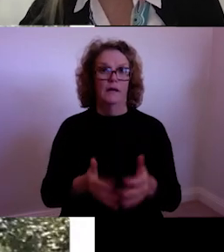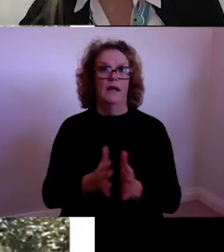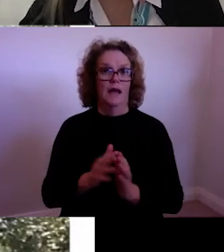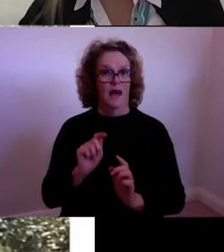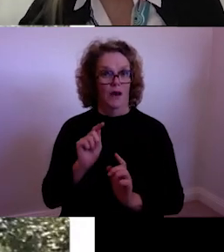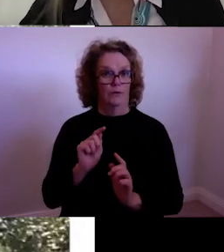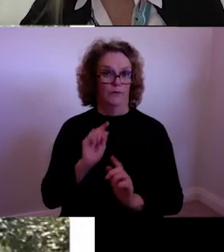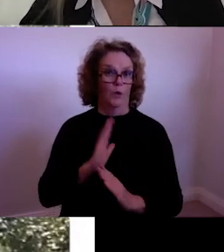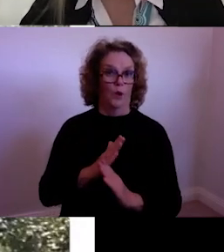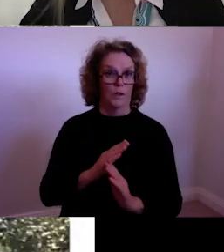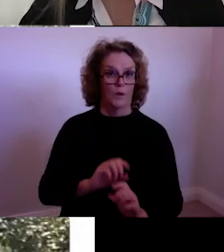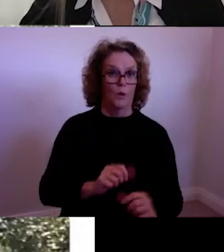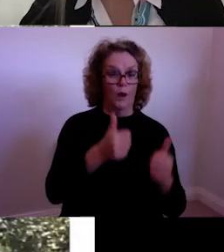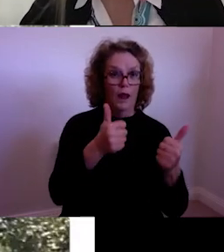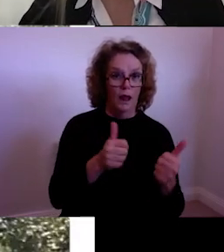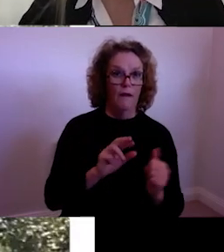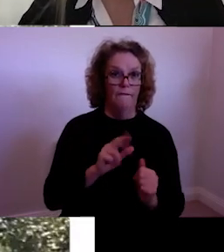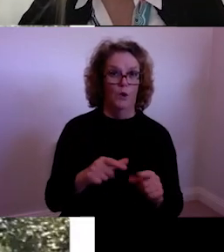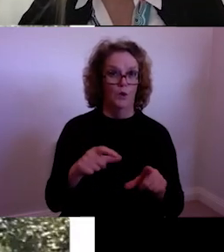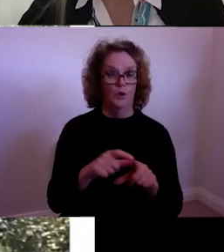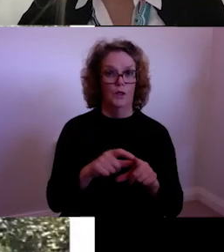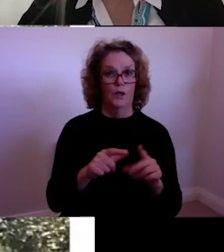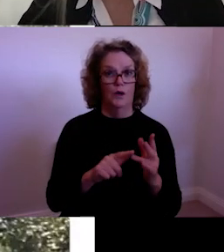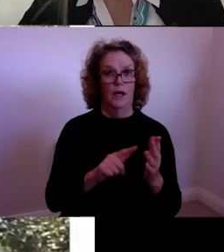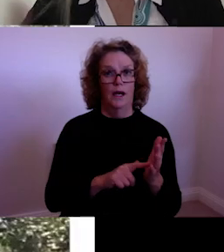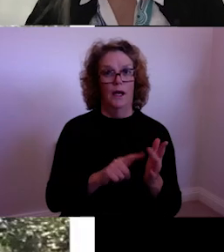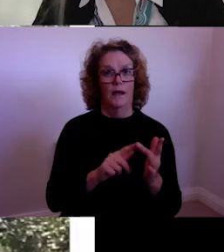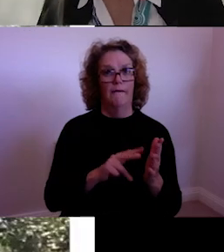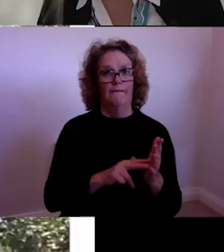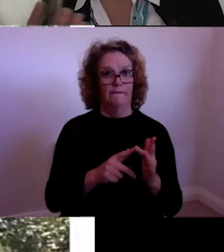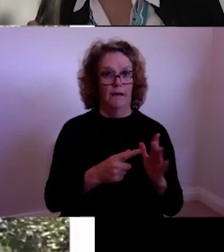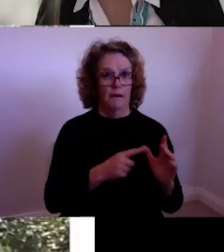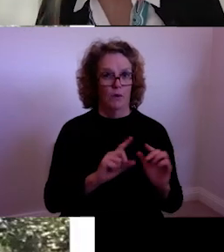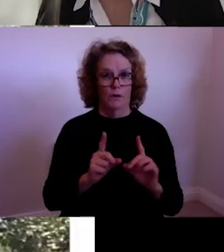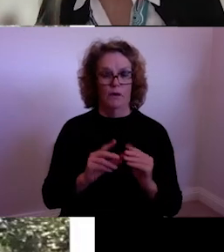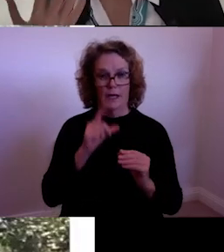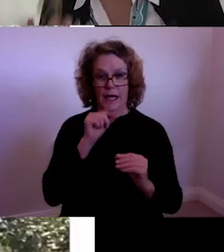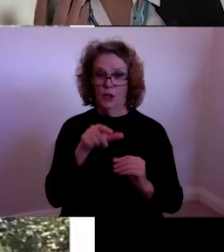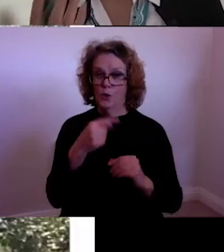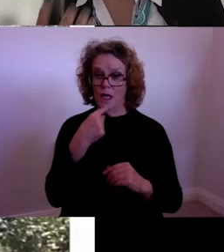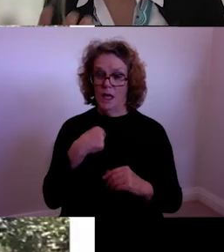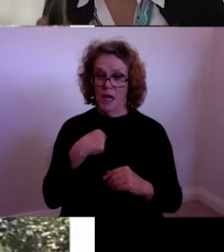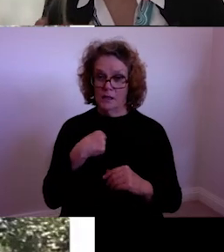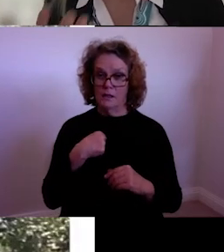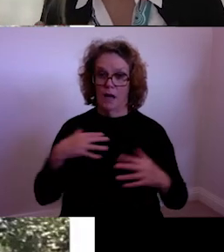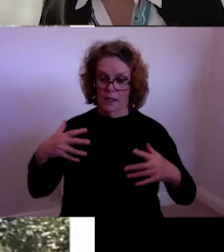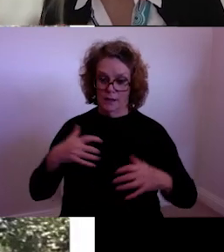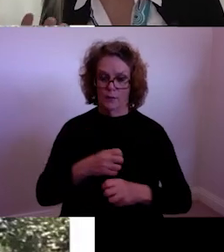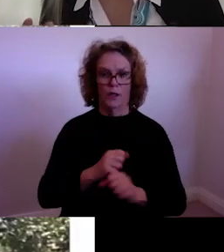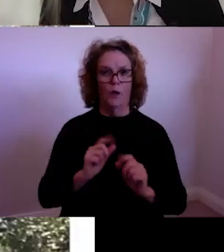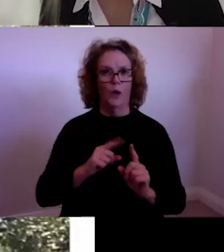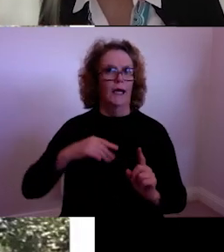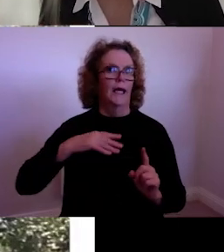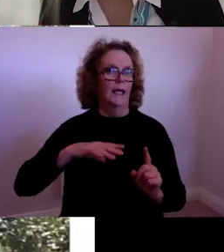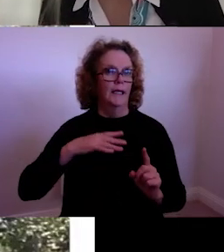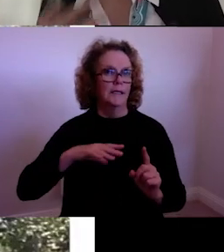for Olivia. And I wonder if we could just start by you summarising to us the needs she has at the moment